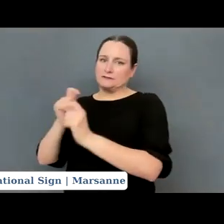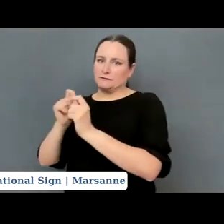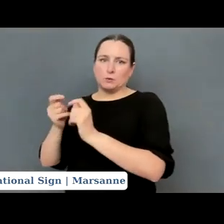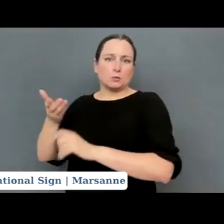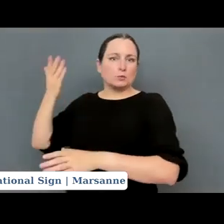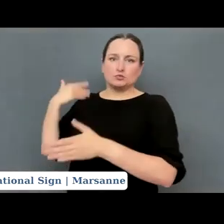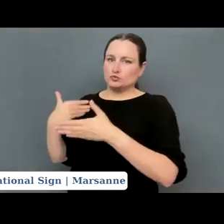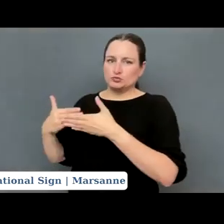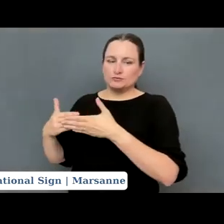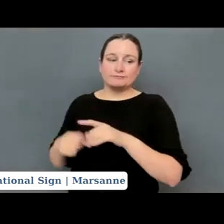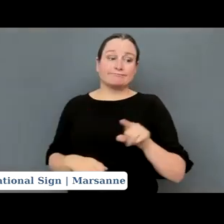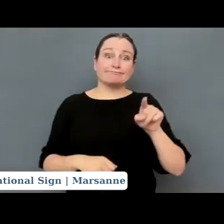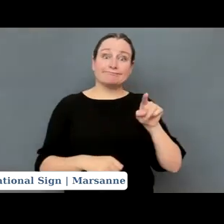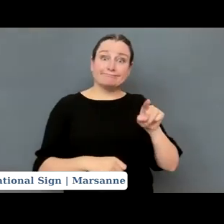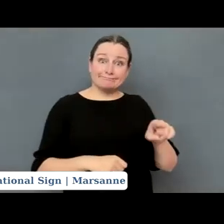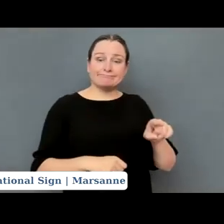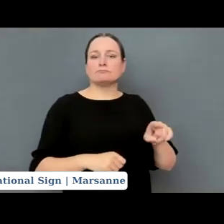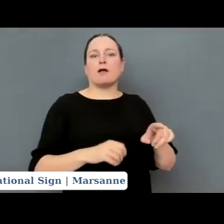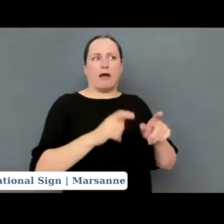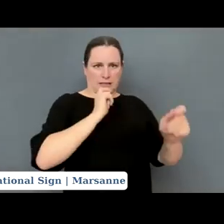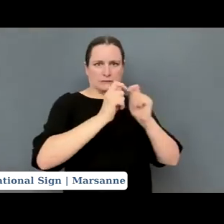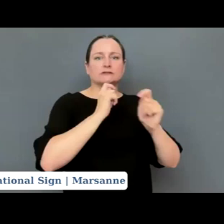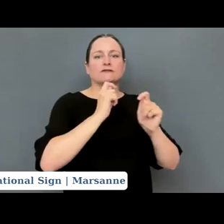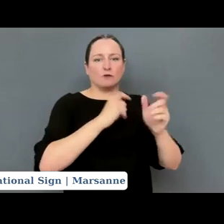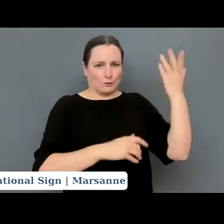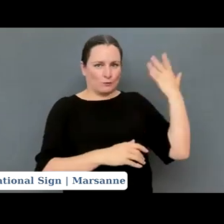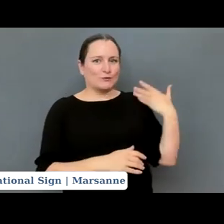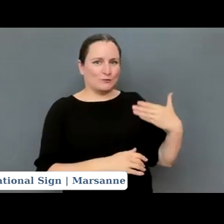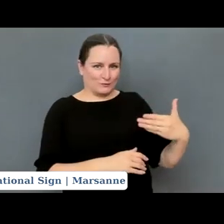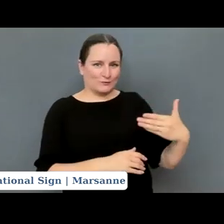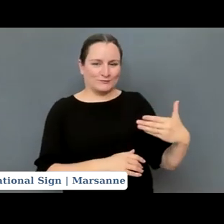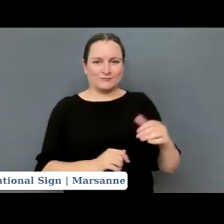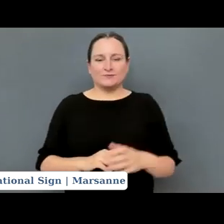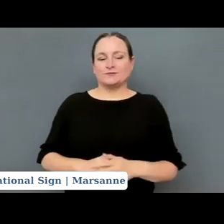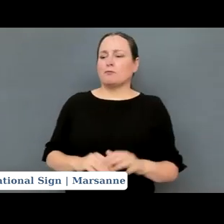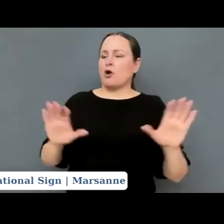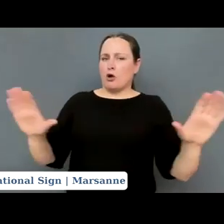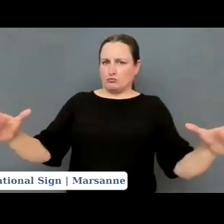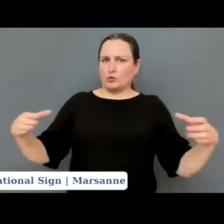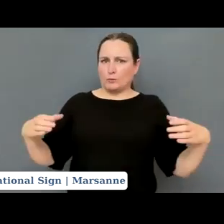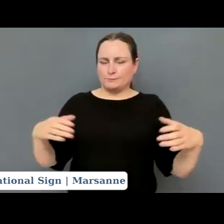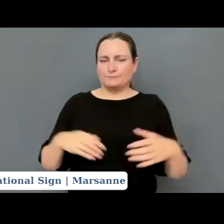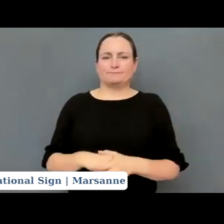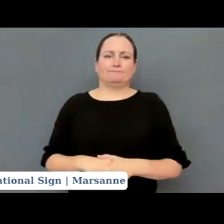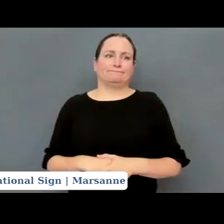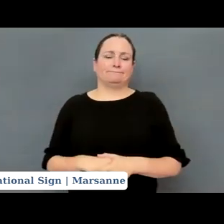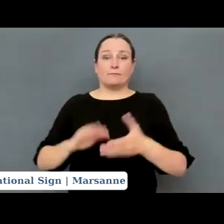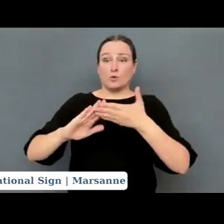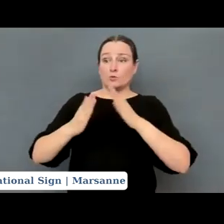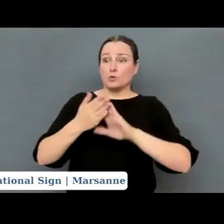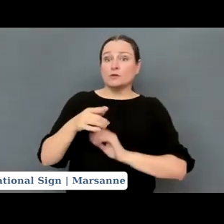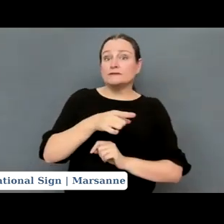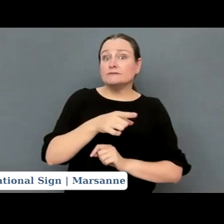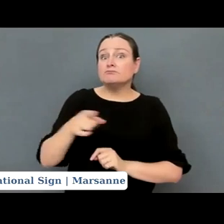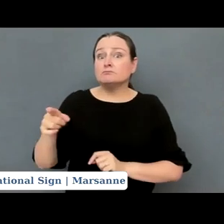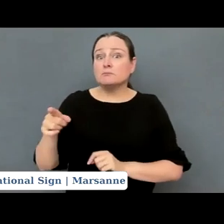part of the program but are part of the community. We also invite the community leaders.